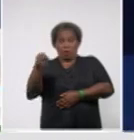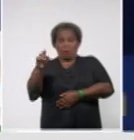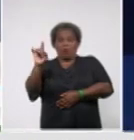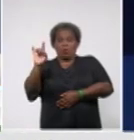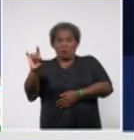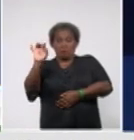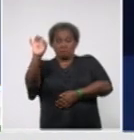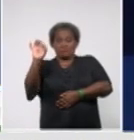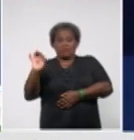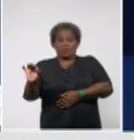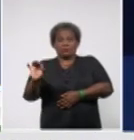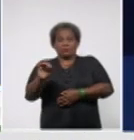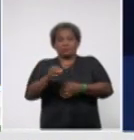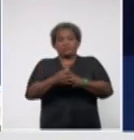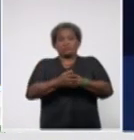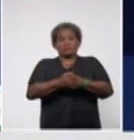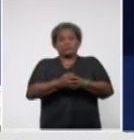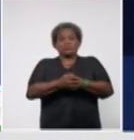represents